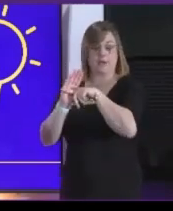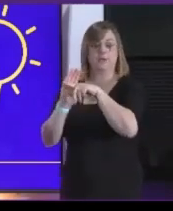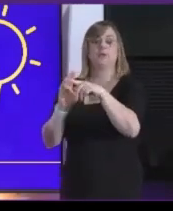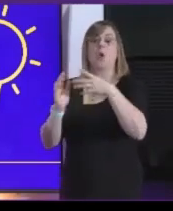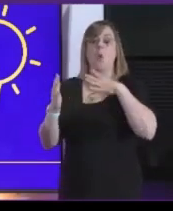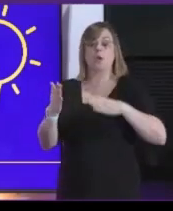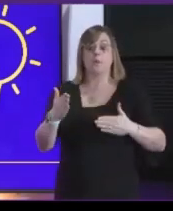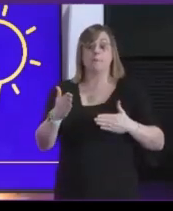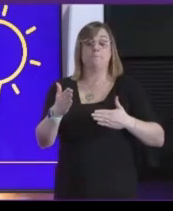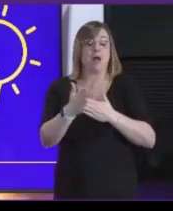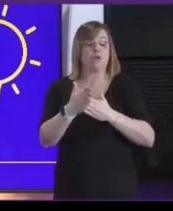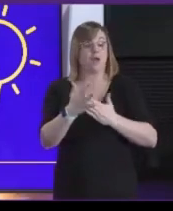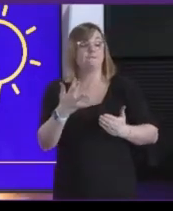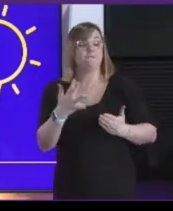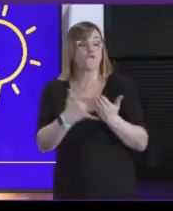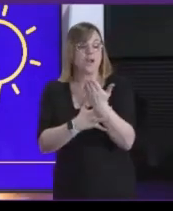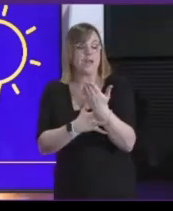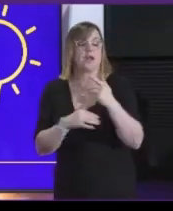by 2040.